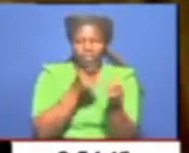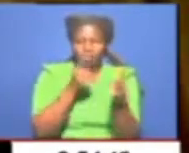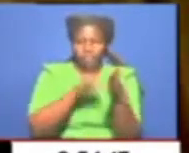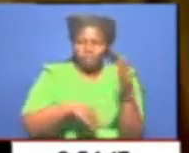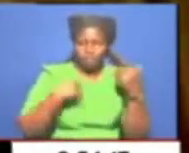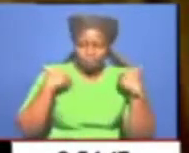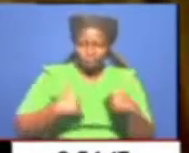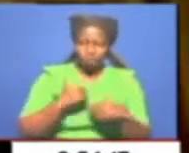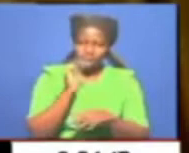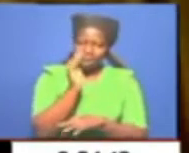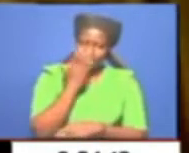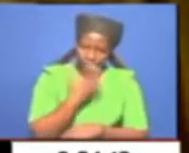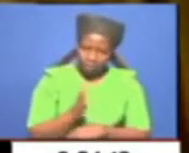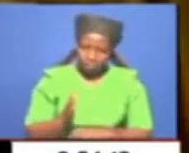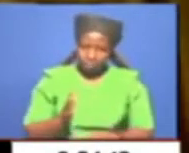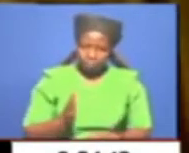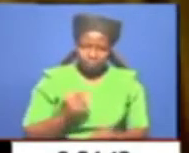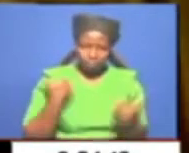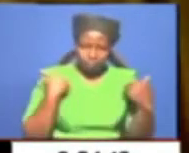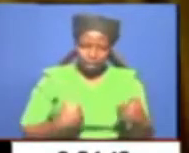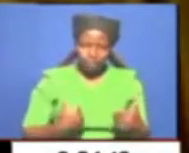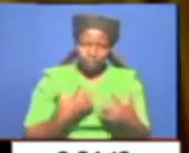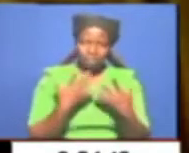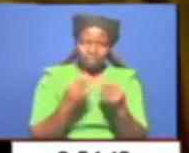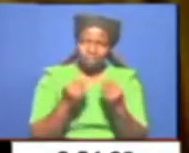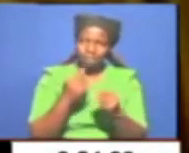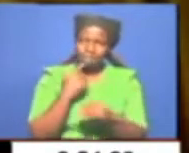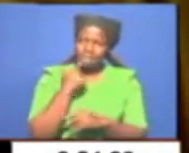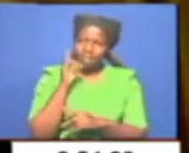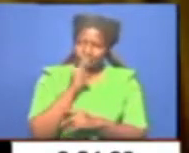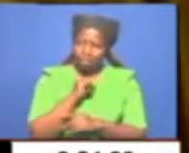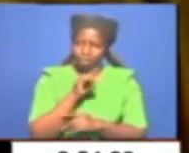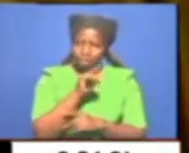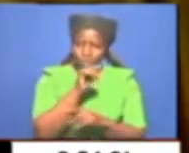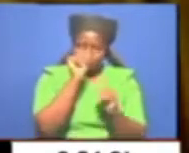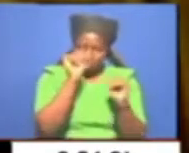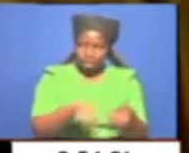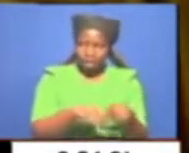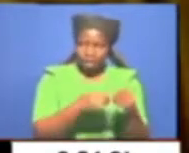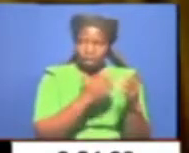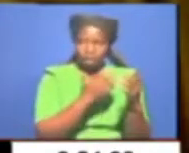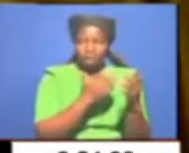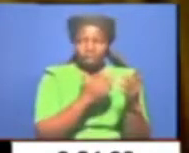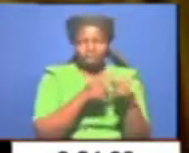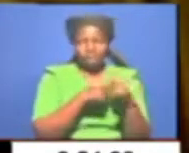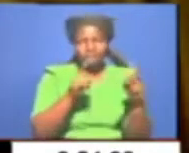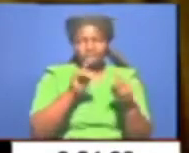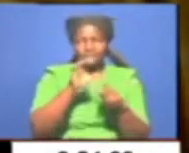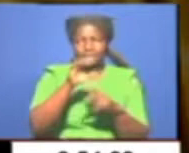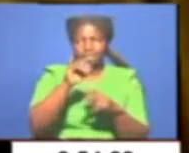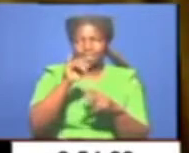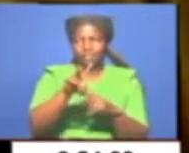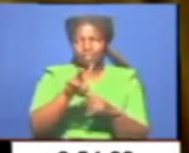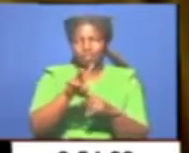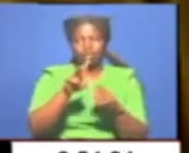I simply said that you can institute civil proceedings against a